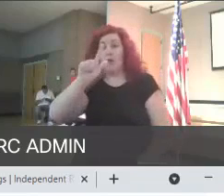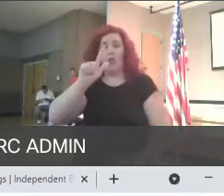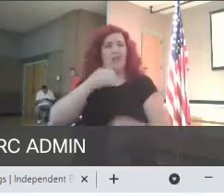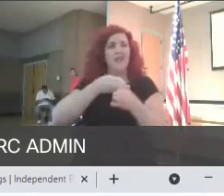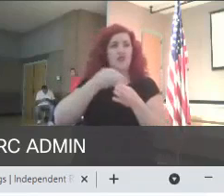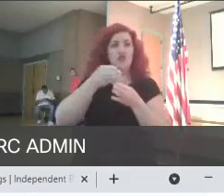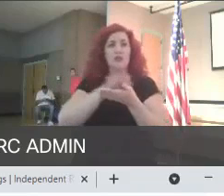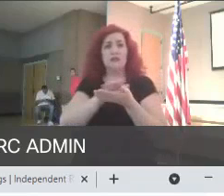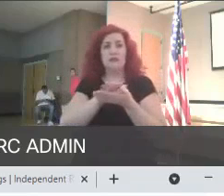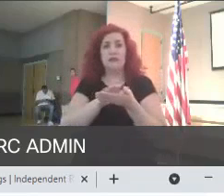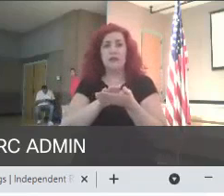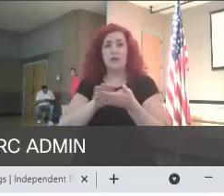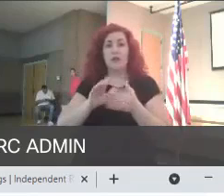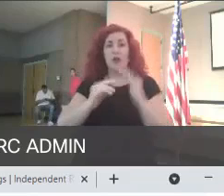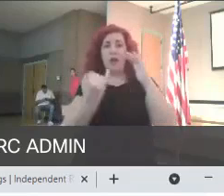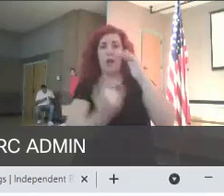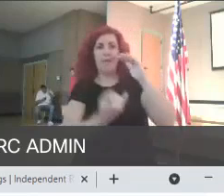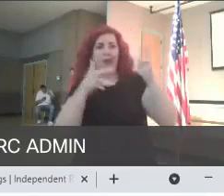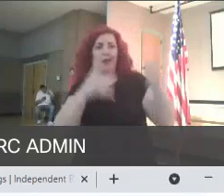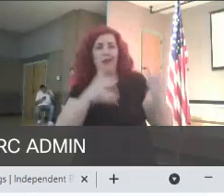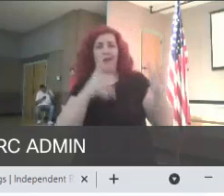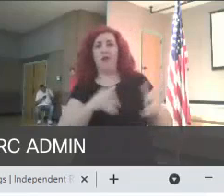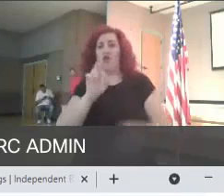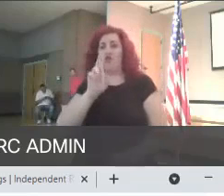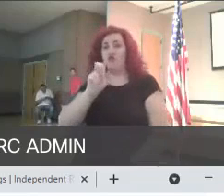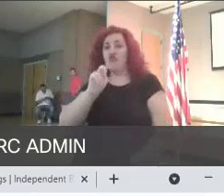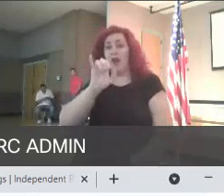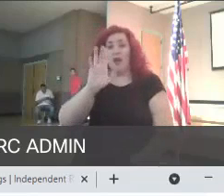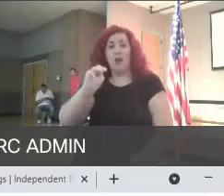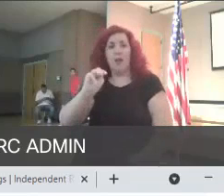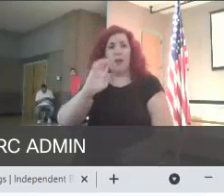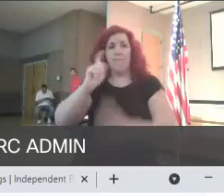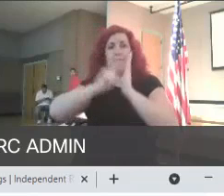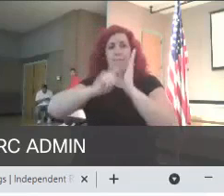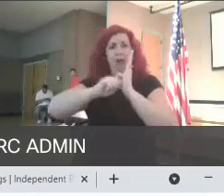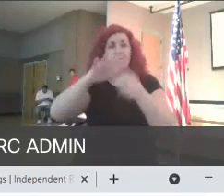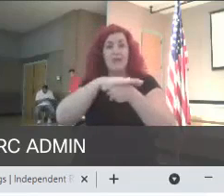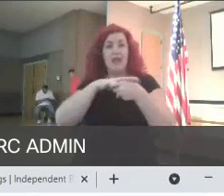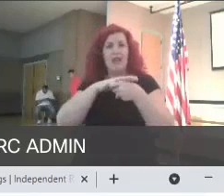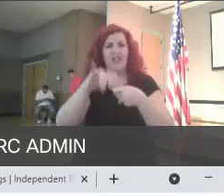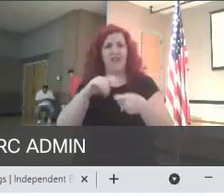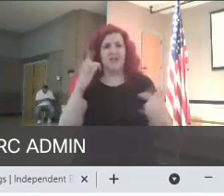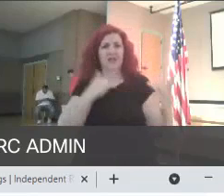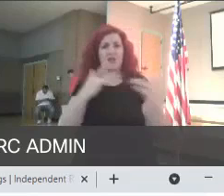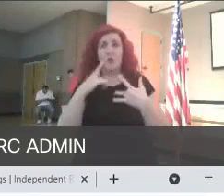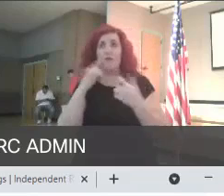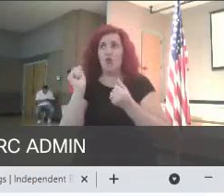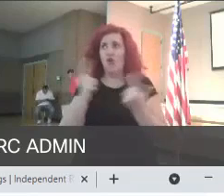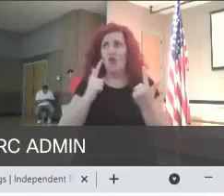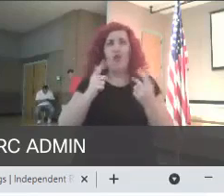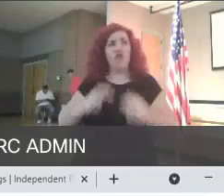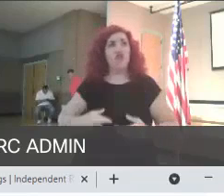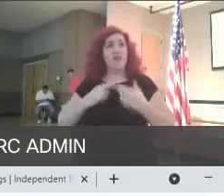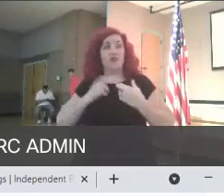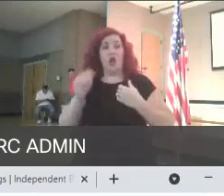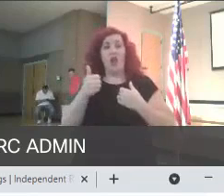the abandoned uranium mine sites on Navajo lands is an interest of all residents. Other resources like water are constrained,